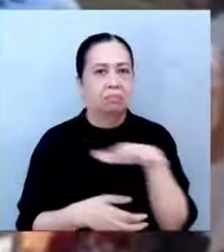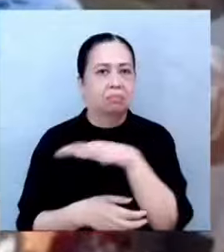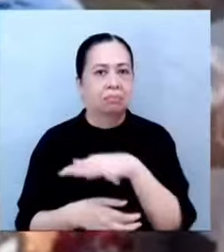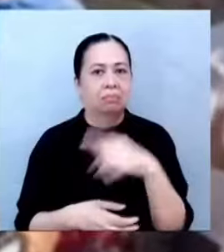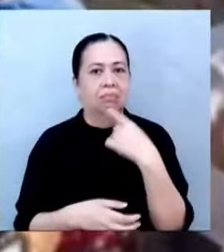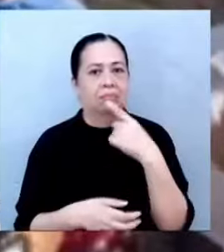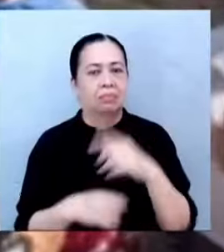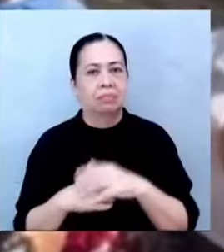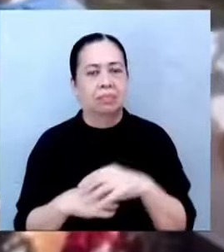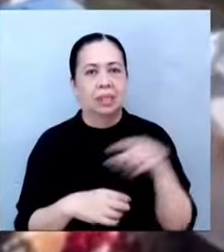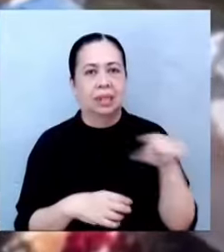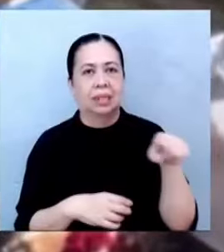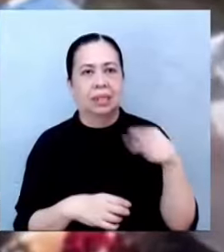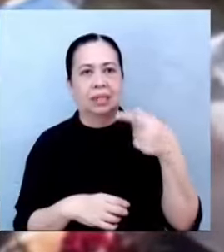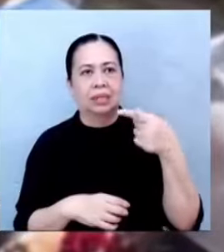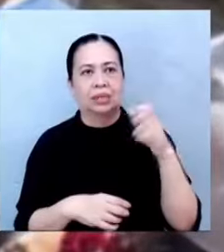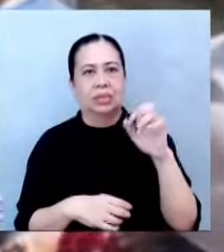that